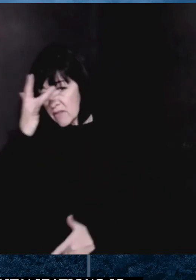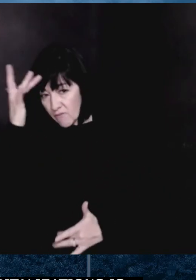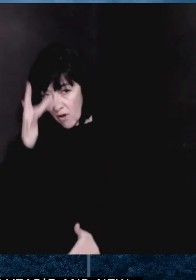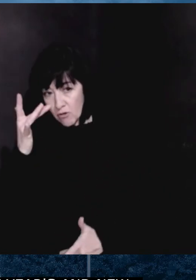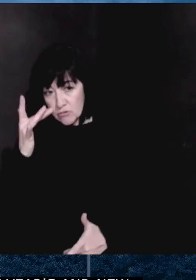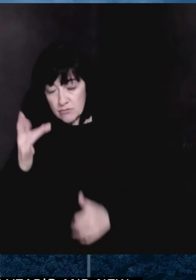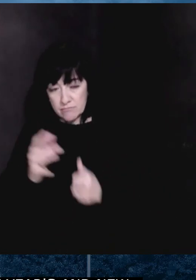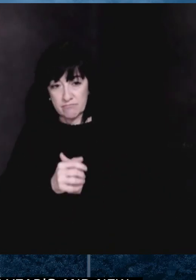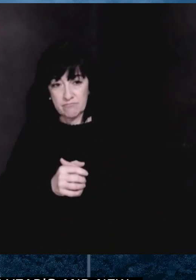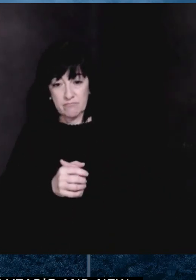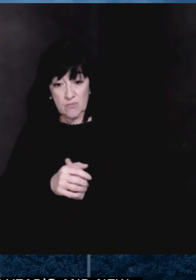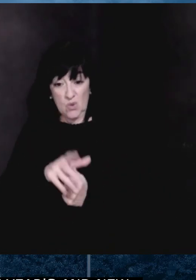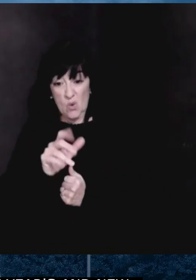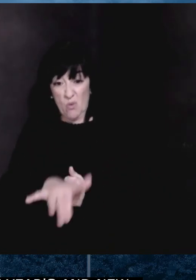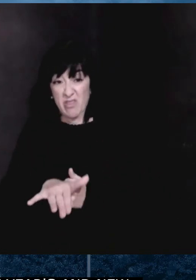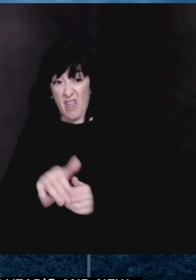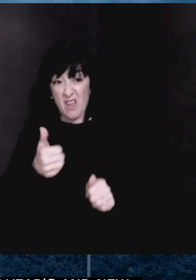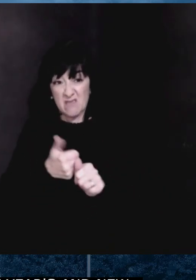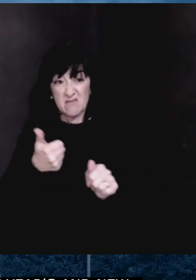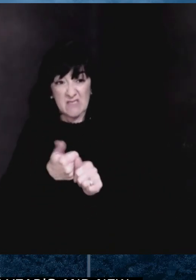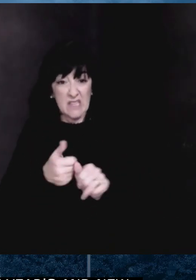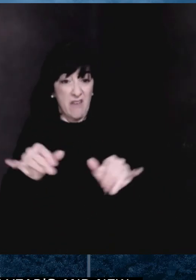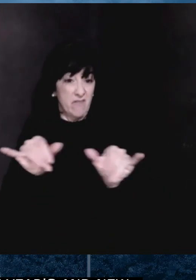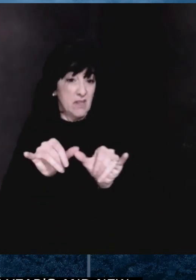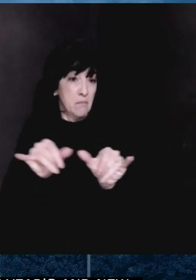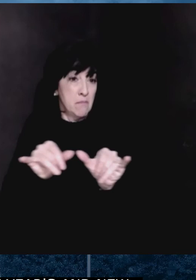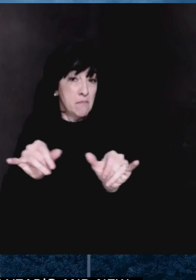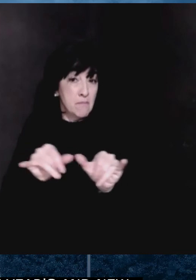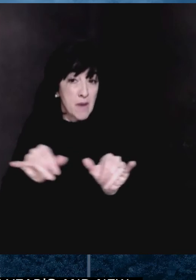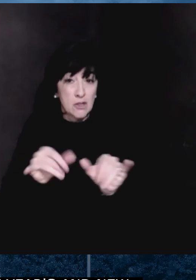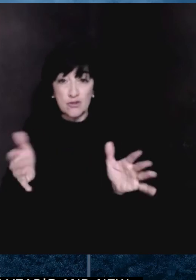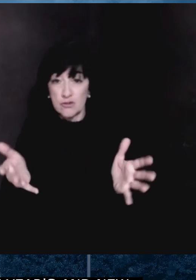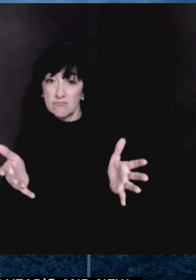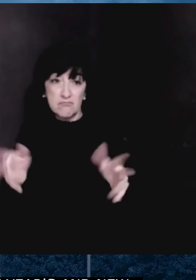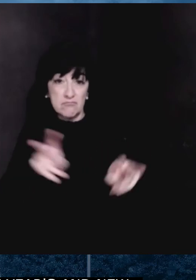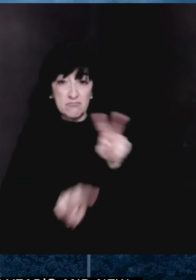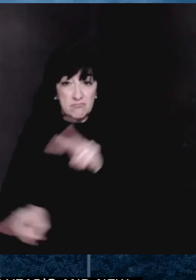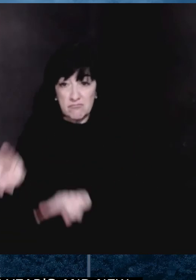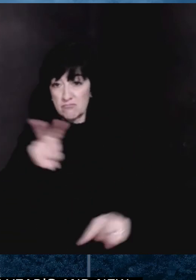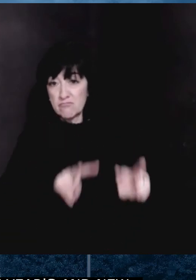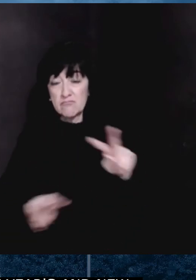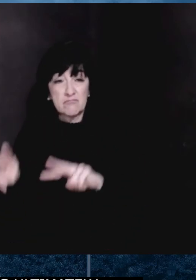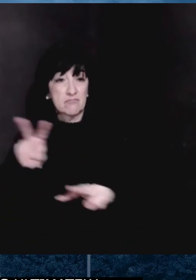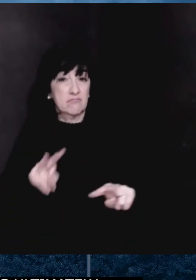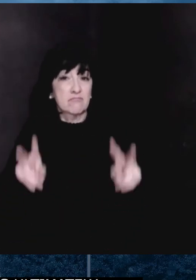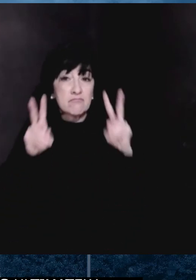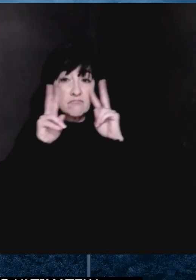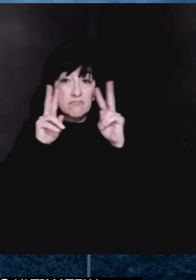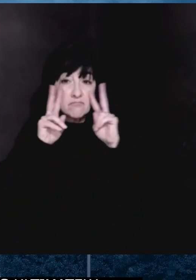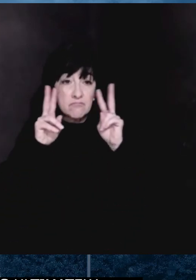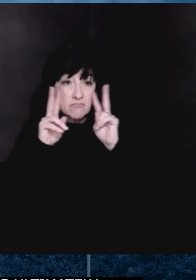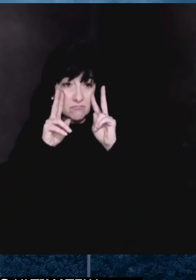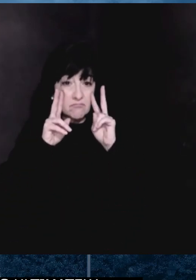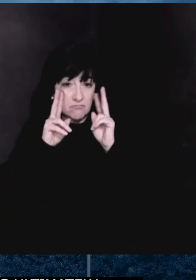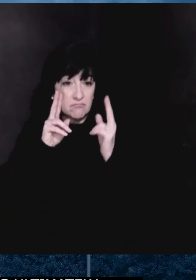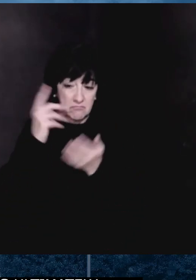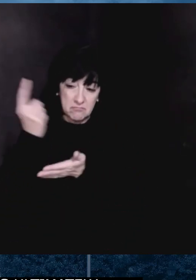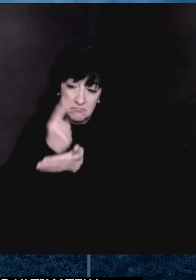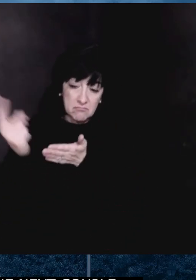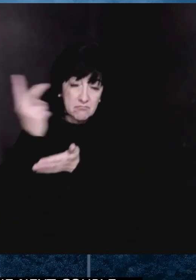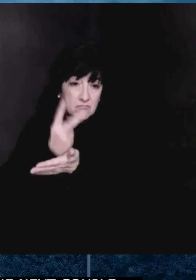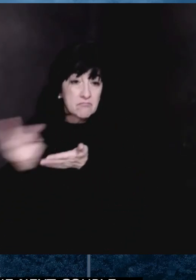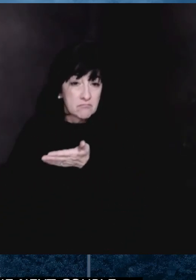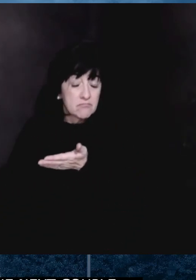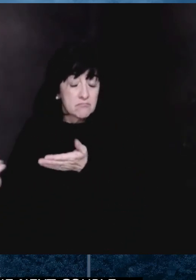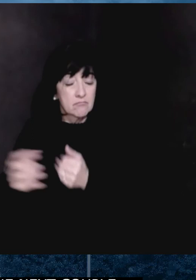that's the measure. And we'll see over the next couple of weeks how well folks did. Got